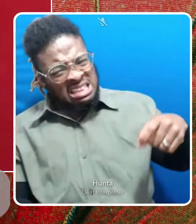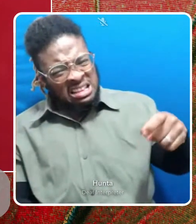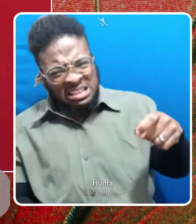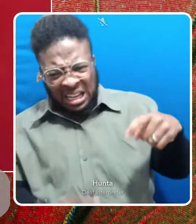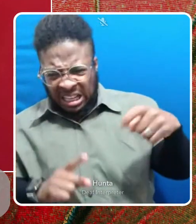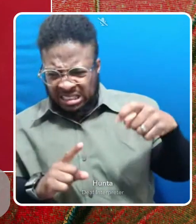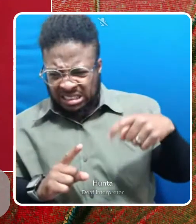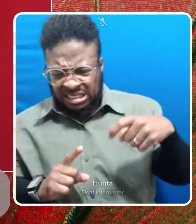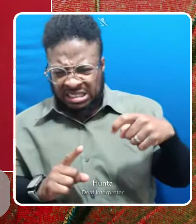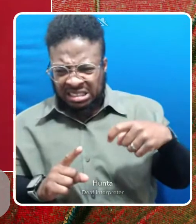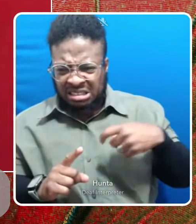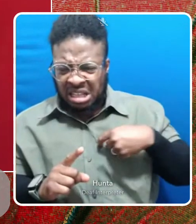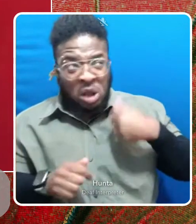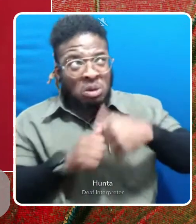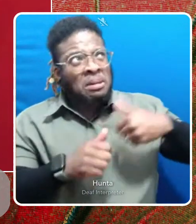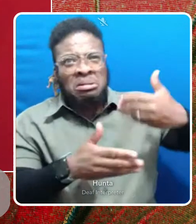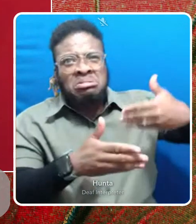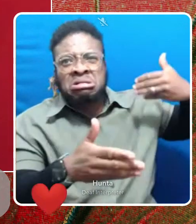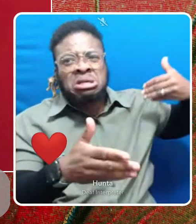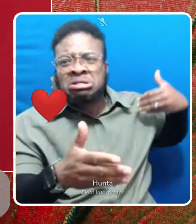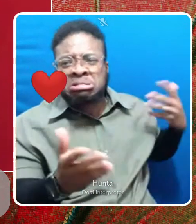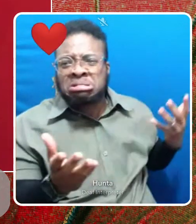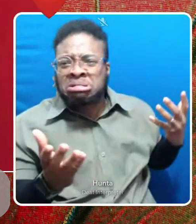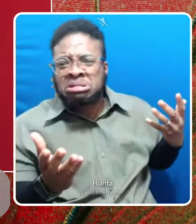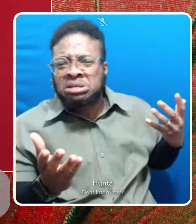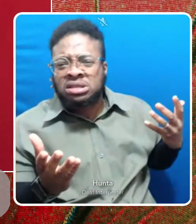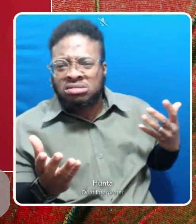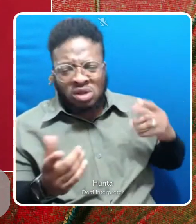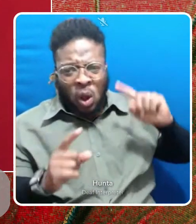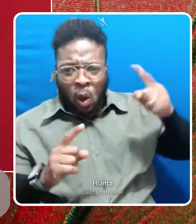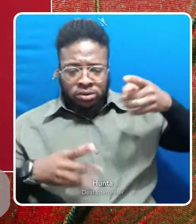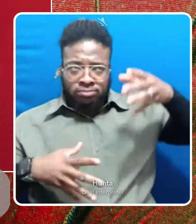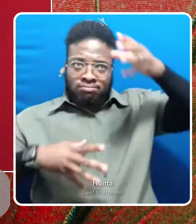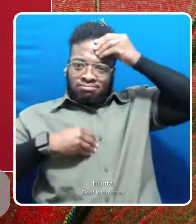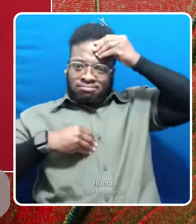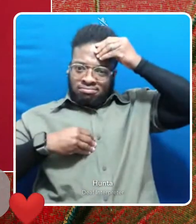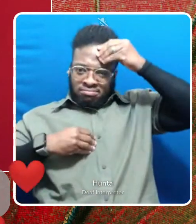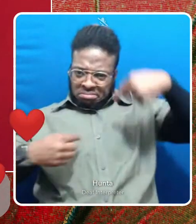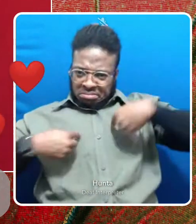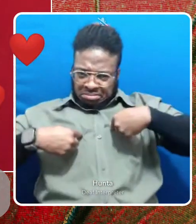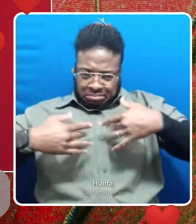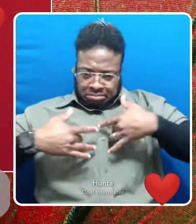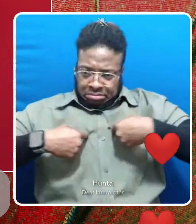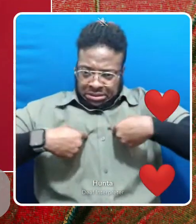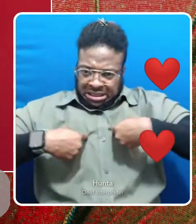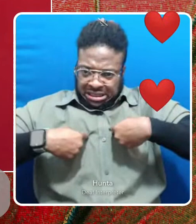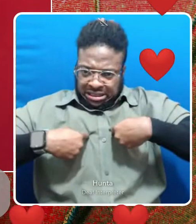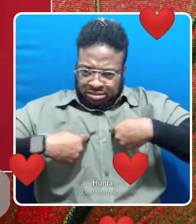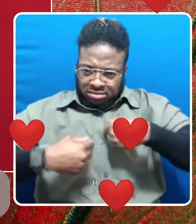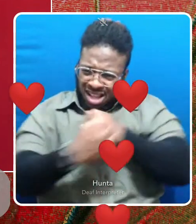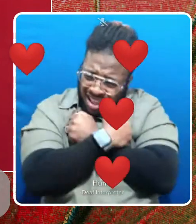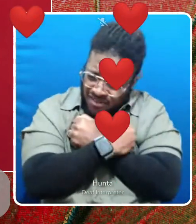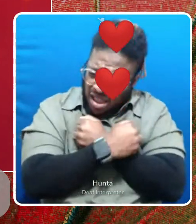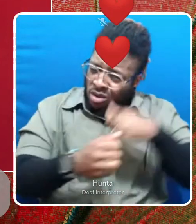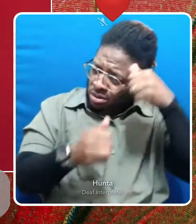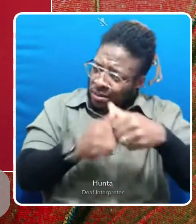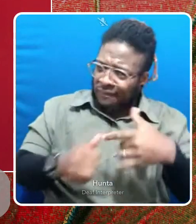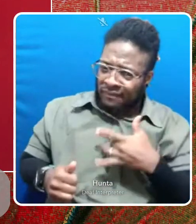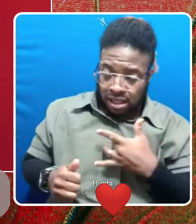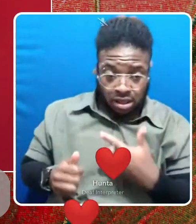being okay with that. I remember being okay. I remember I